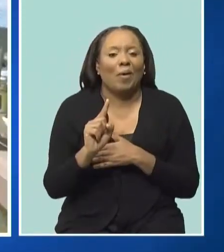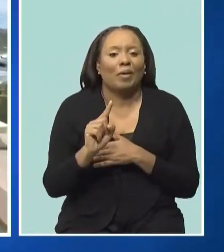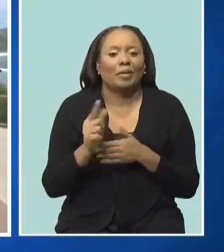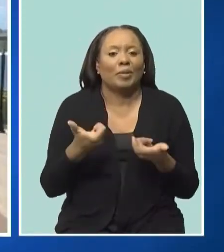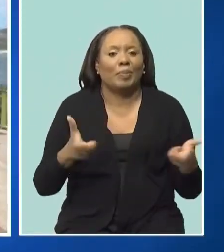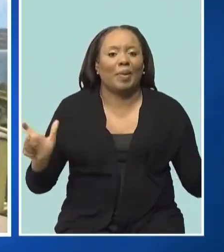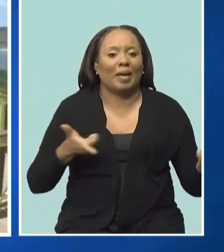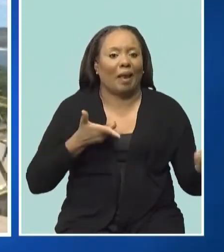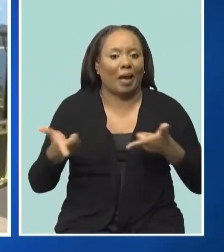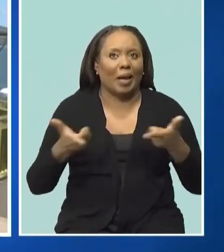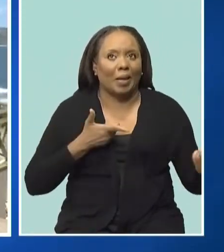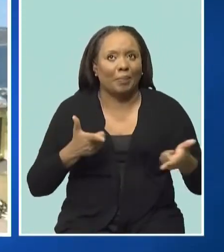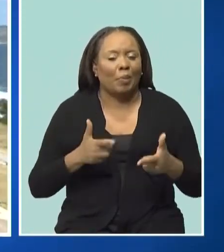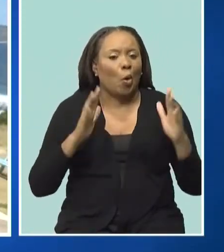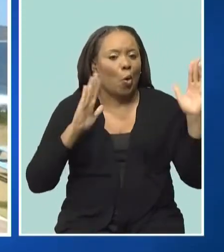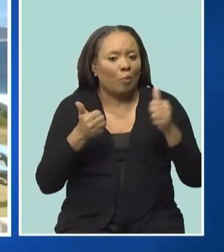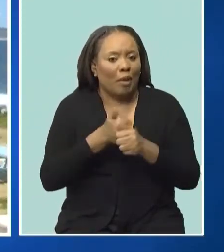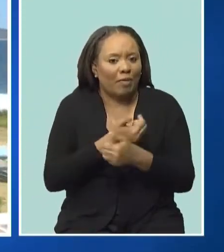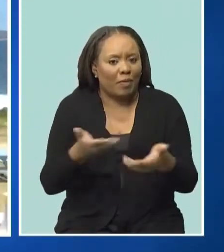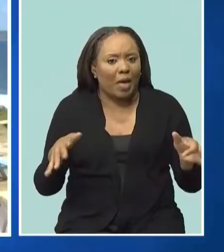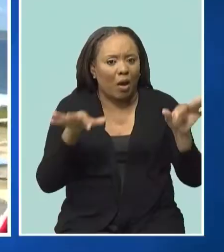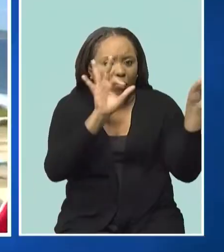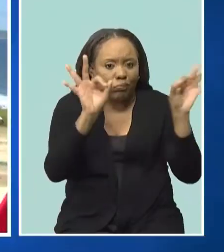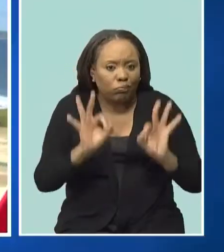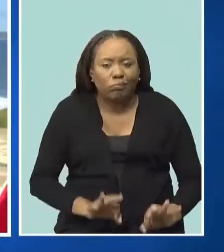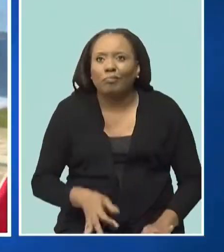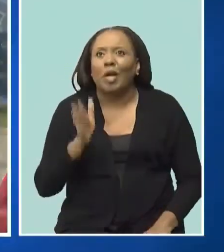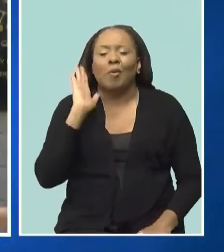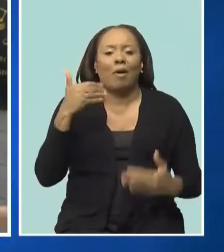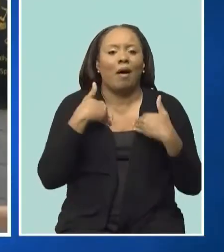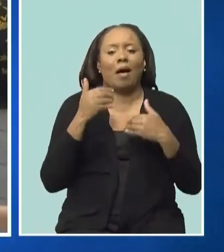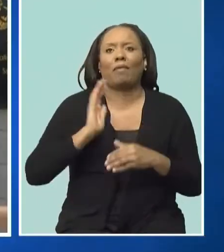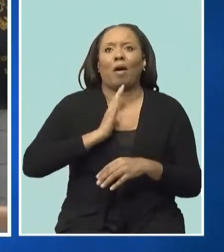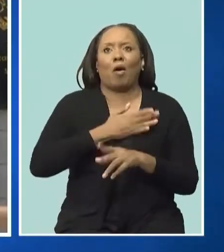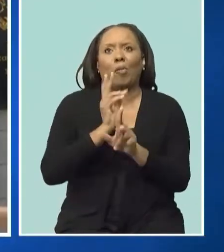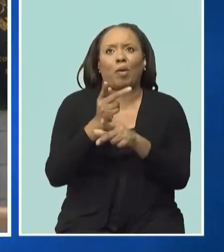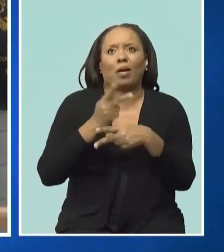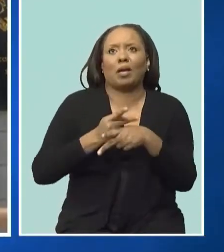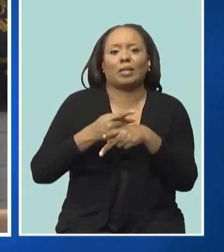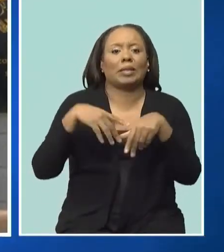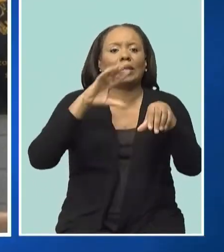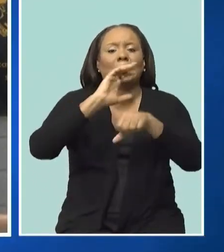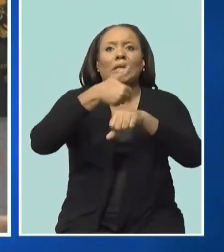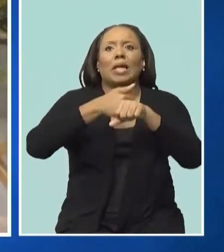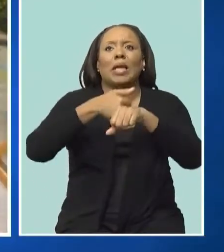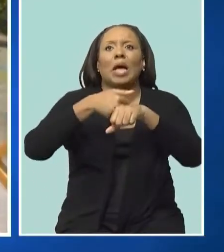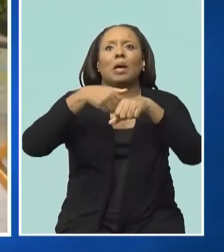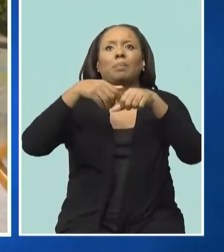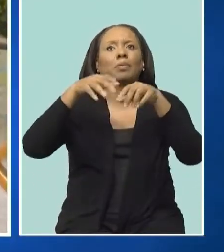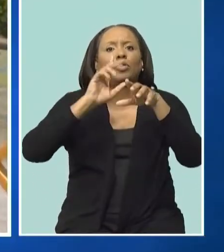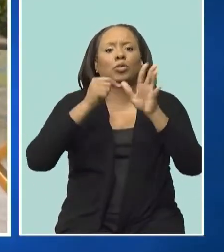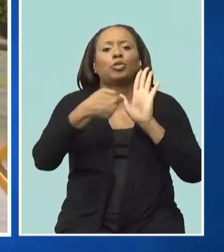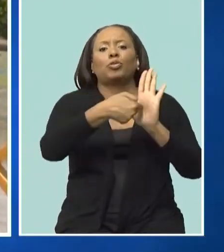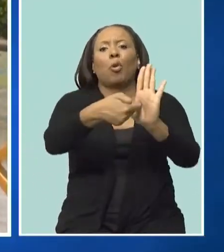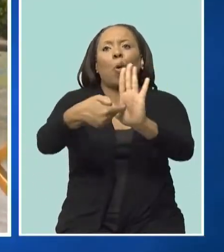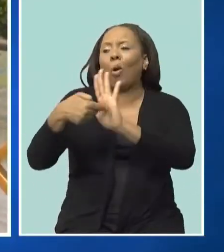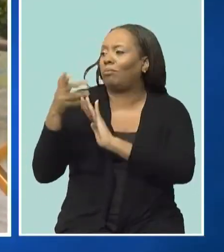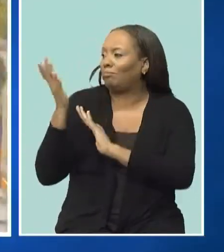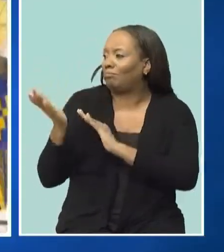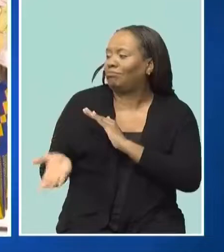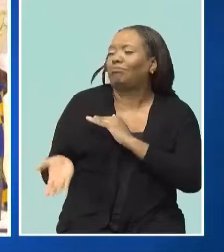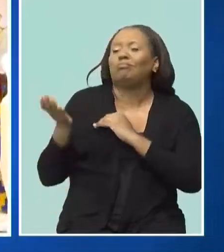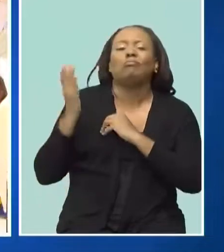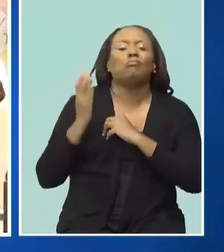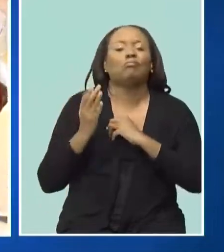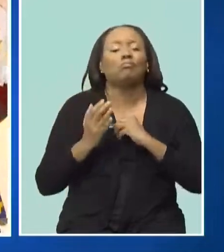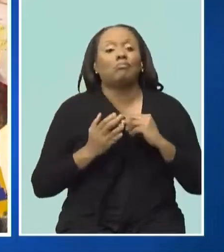everything goes well, and we will have our things on display also for part of the session, and then as